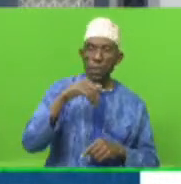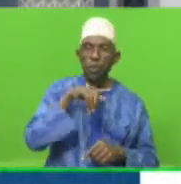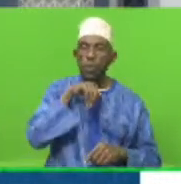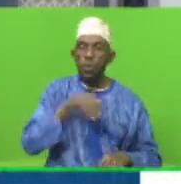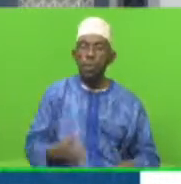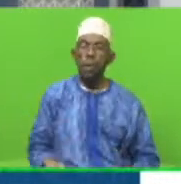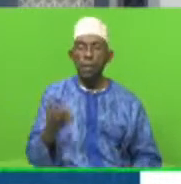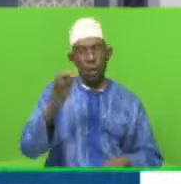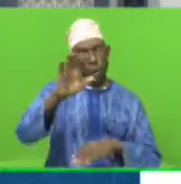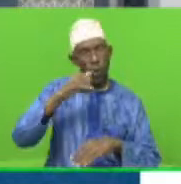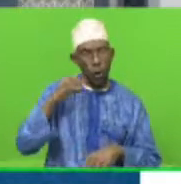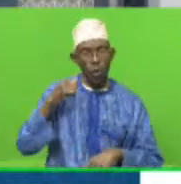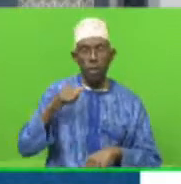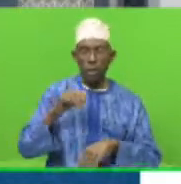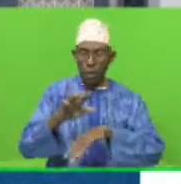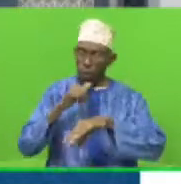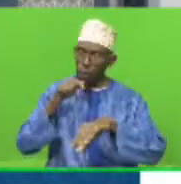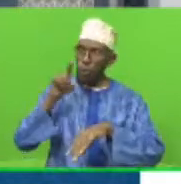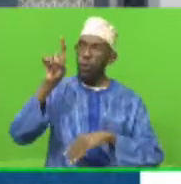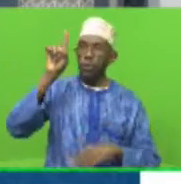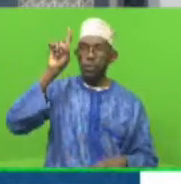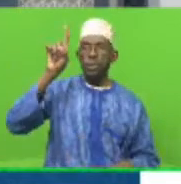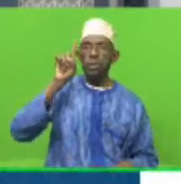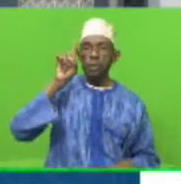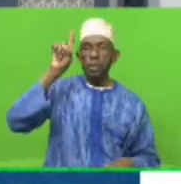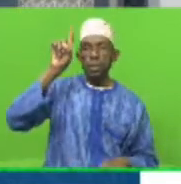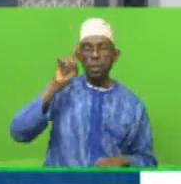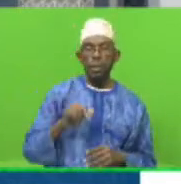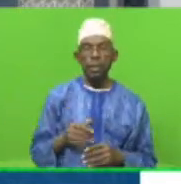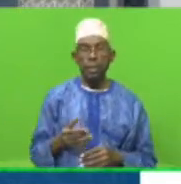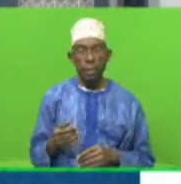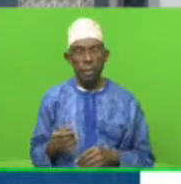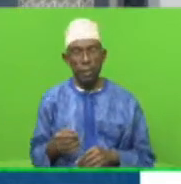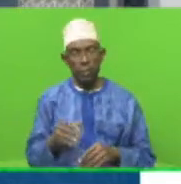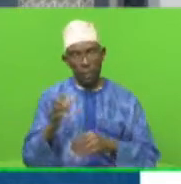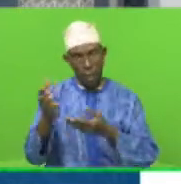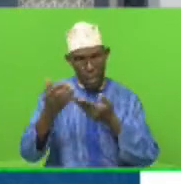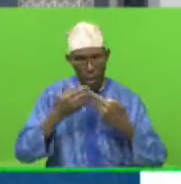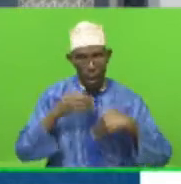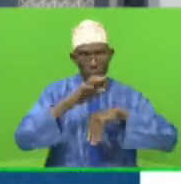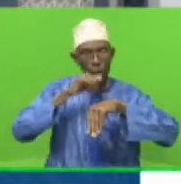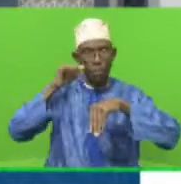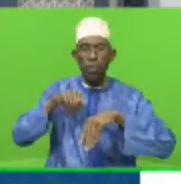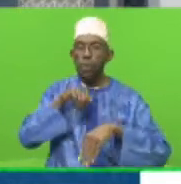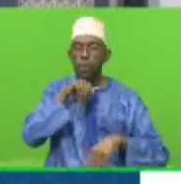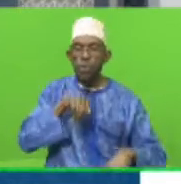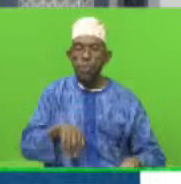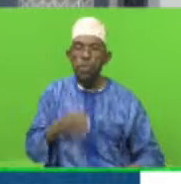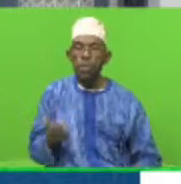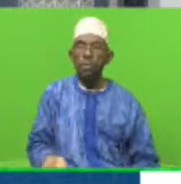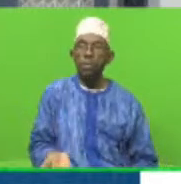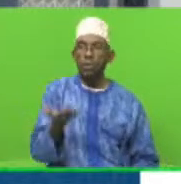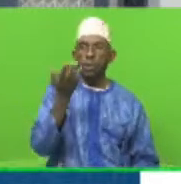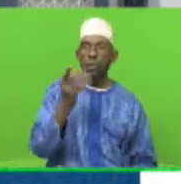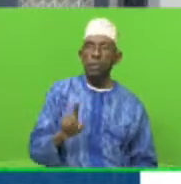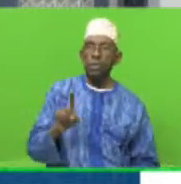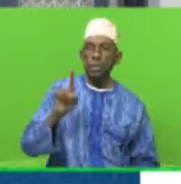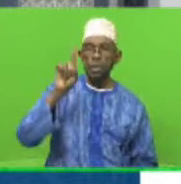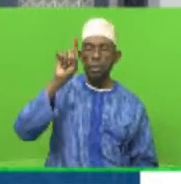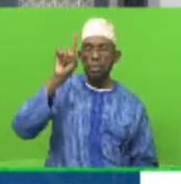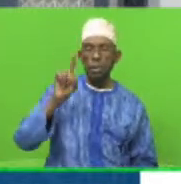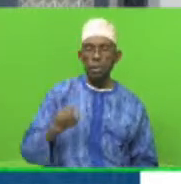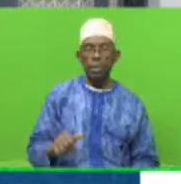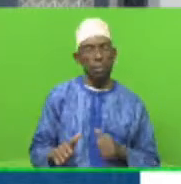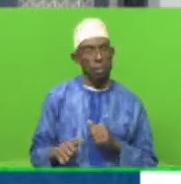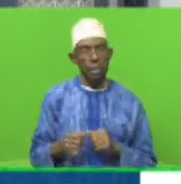rasuli. I am calling you, I'm inviting you to Allah subhanahu wa ta'ala. I'm inviting you to the Prophet sallallahu alayhi wa sallam. And